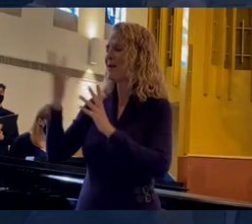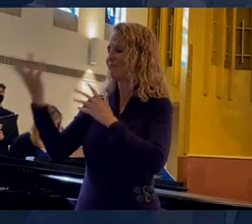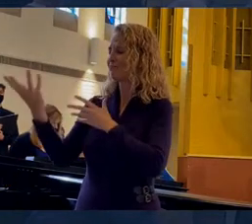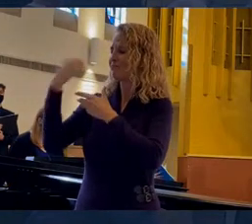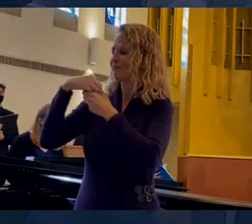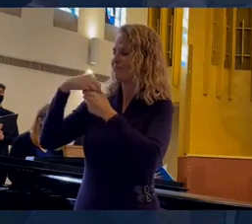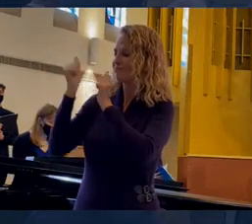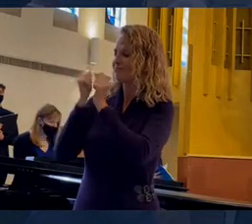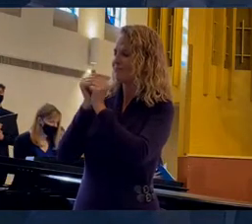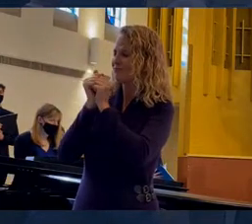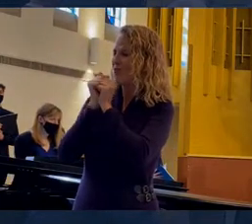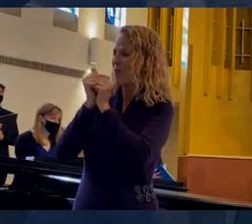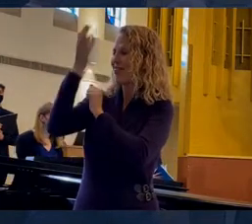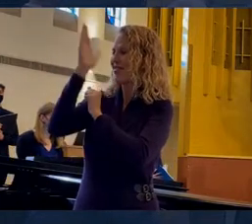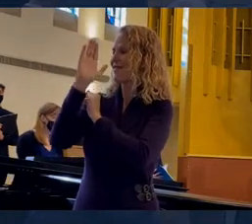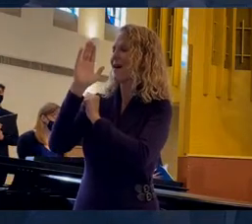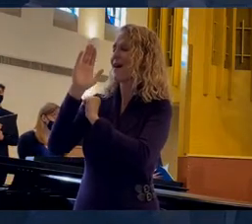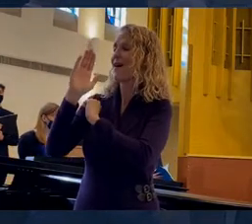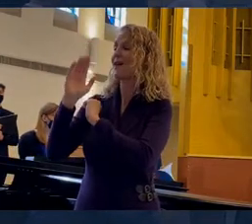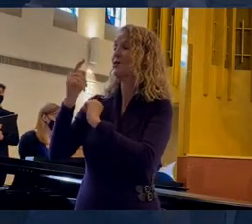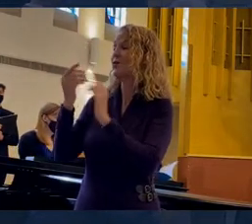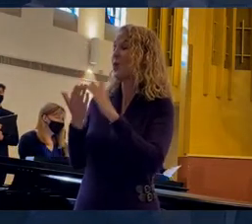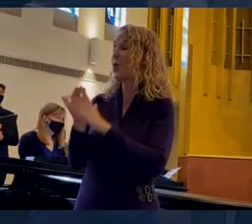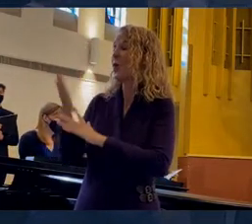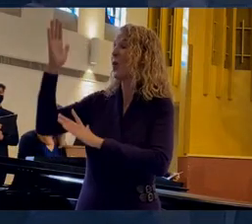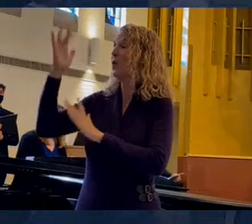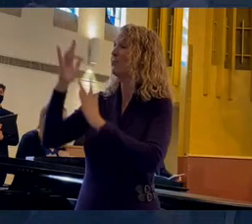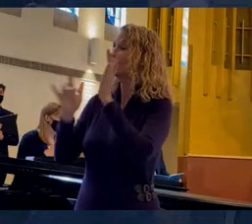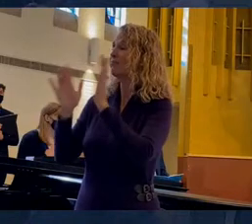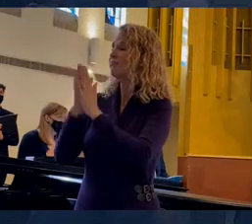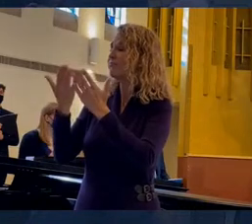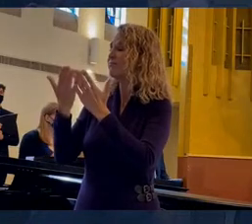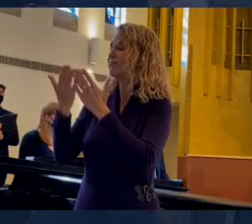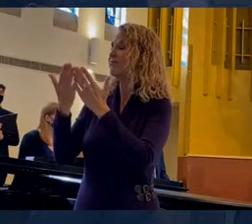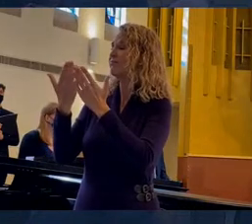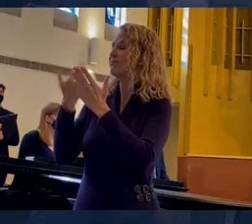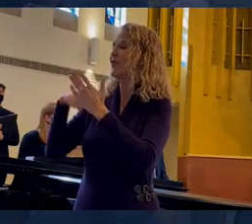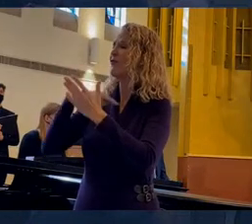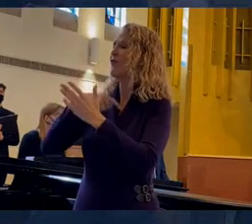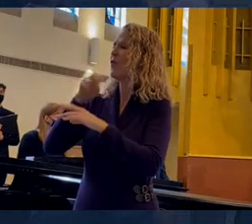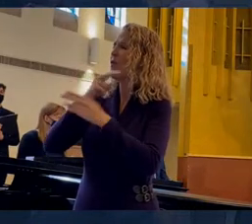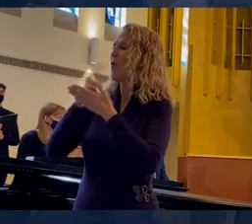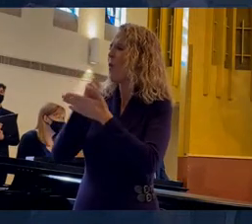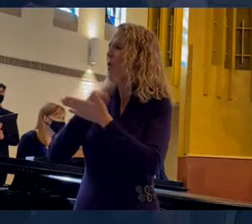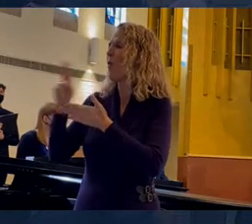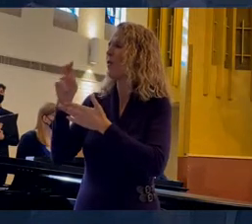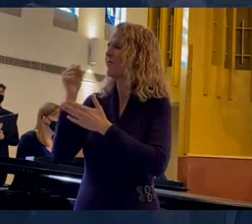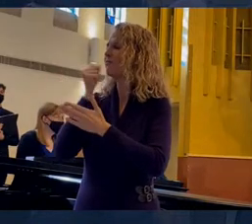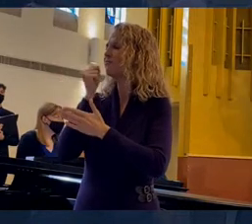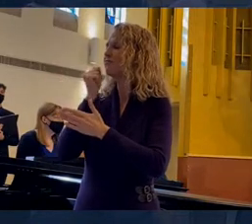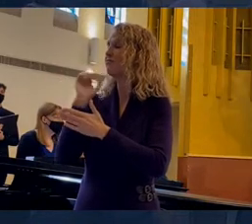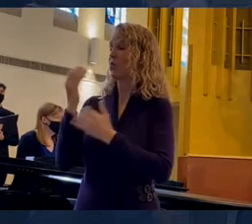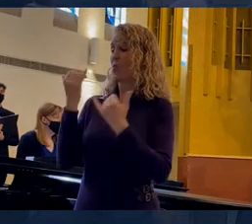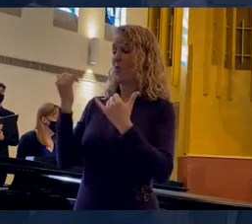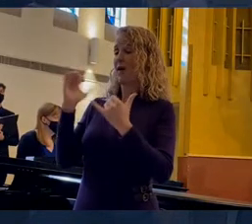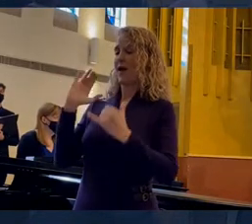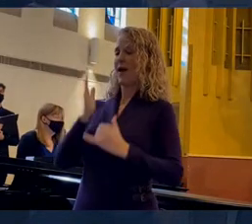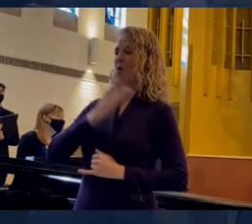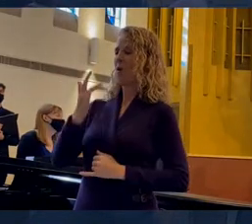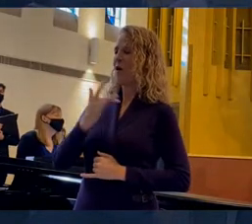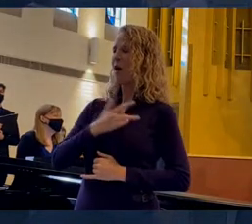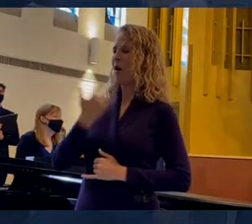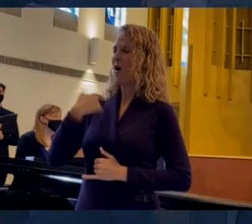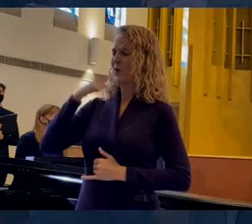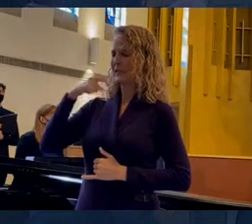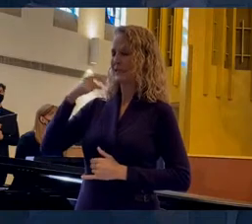with God in the most intimate way through his word proclaimed and through the sacrament, let us call to mind anything in our hearts for